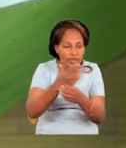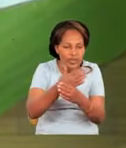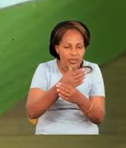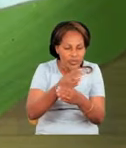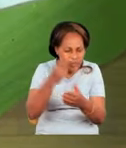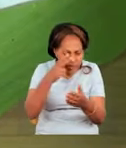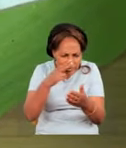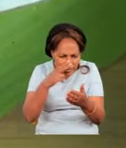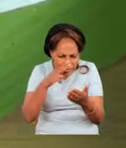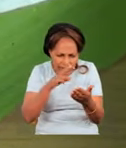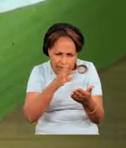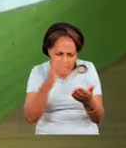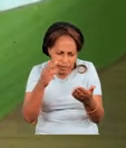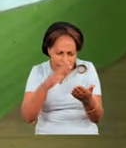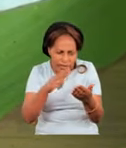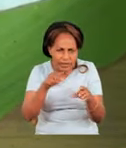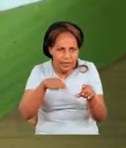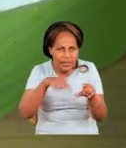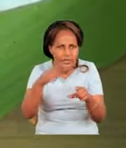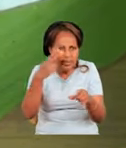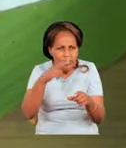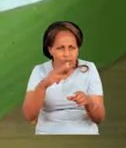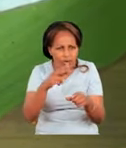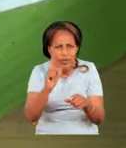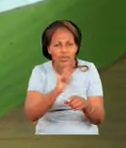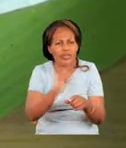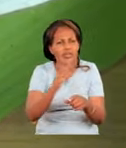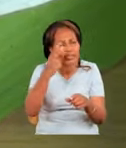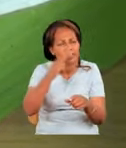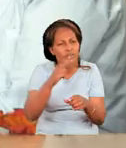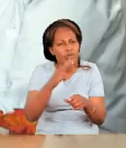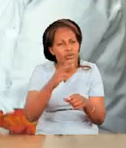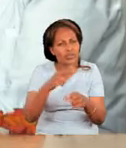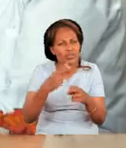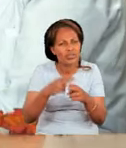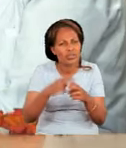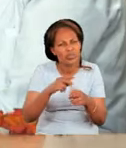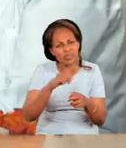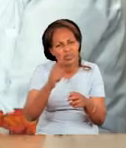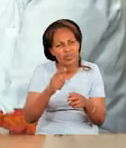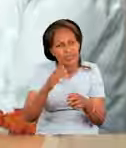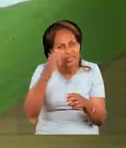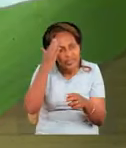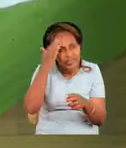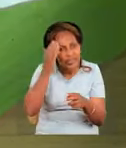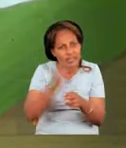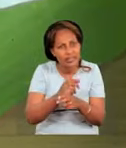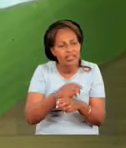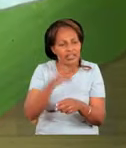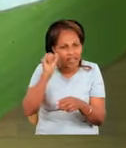at those lines. What do you see? What do you call them? Yes,